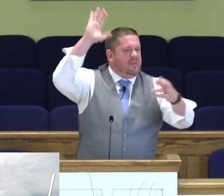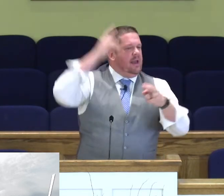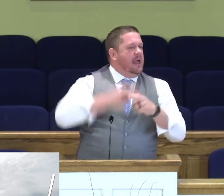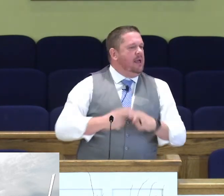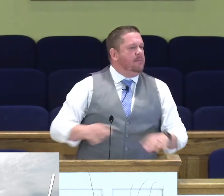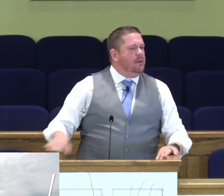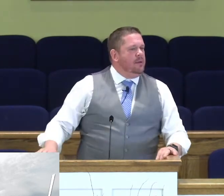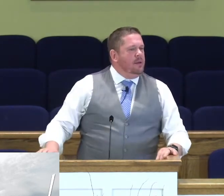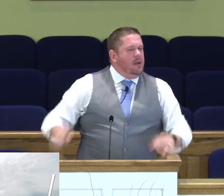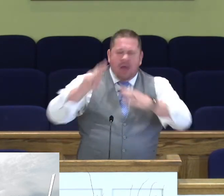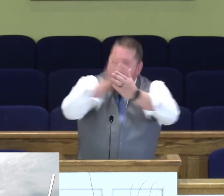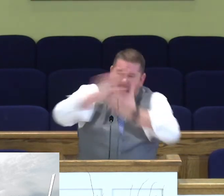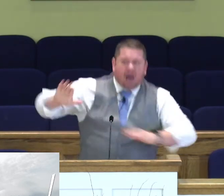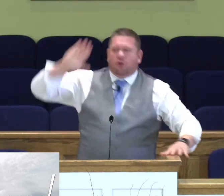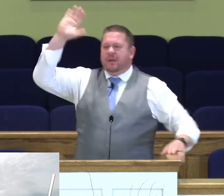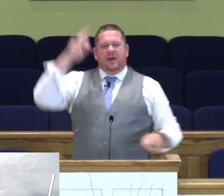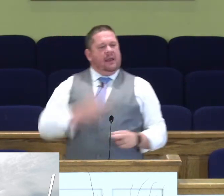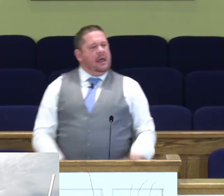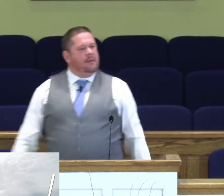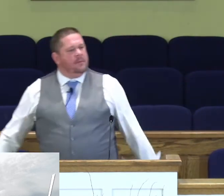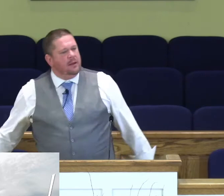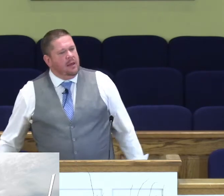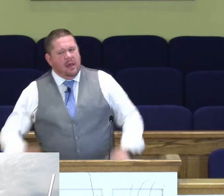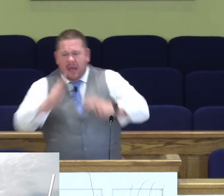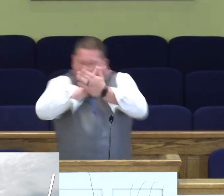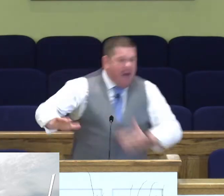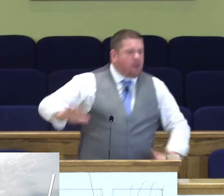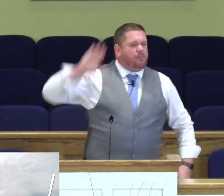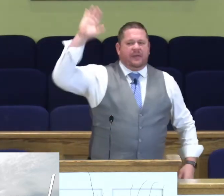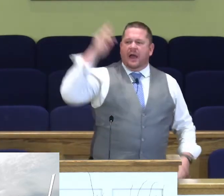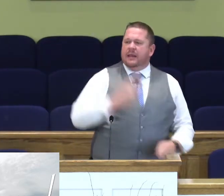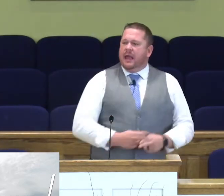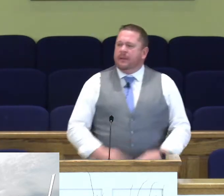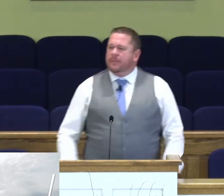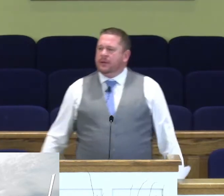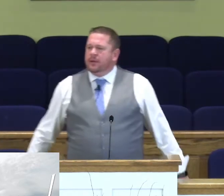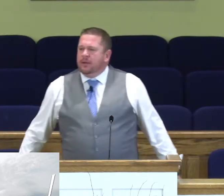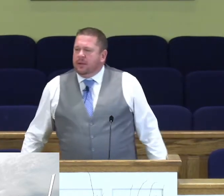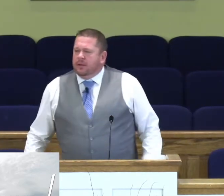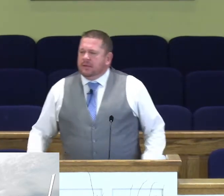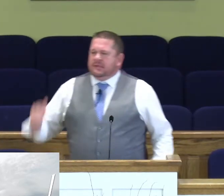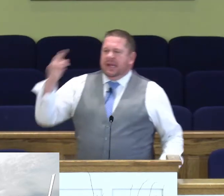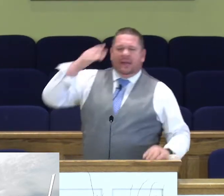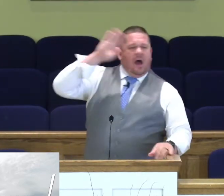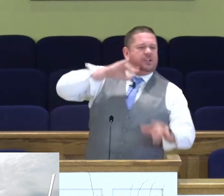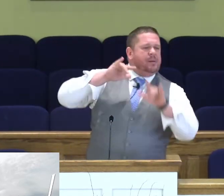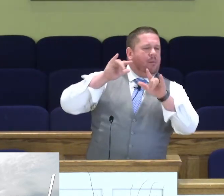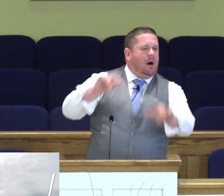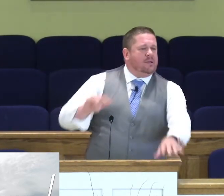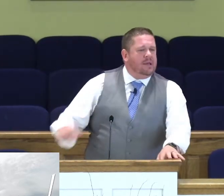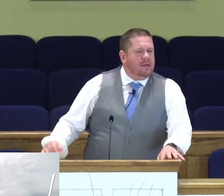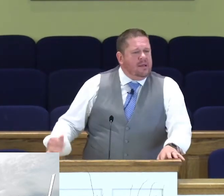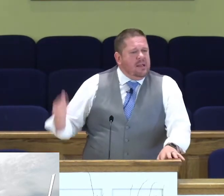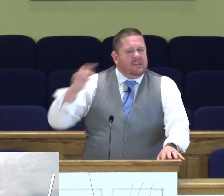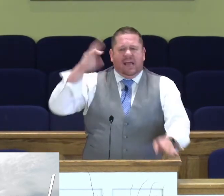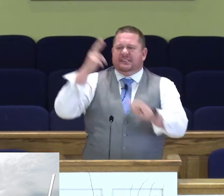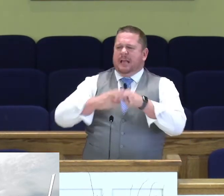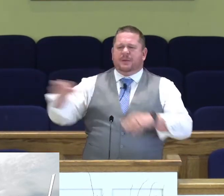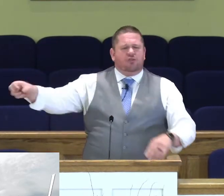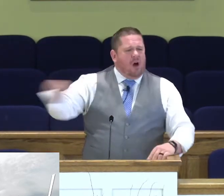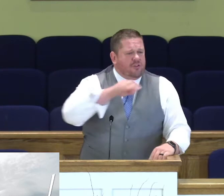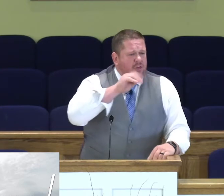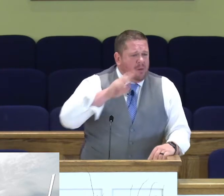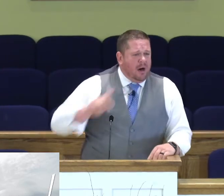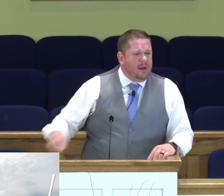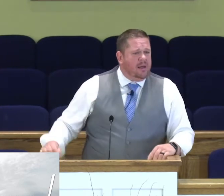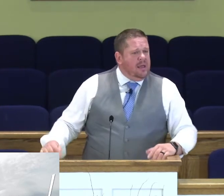Hallowed be Thy name. Hallowed be Thy name. Hallowed be Thy name. And today God has been mocked. Today's name's